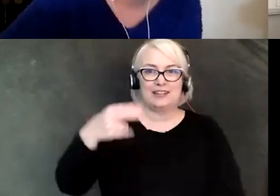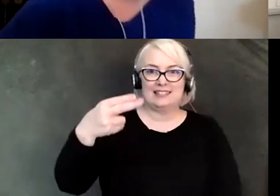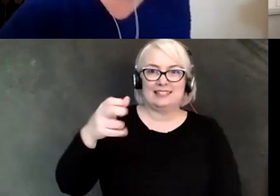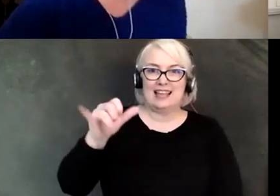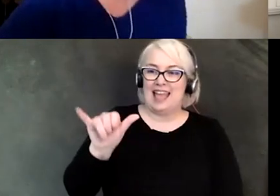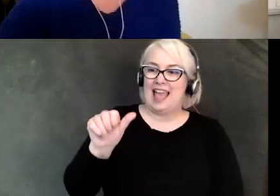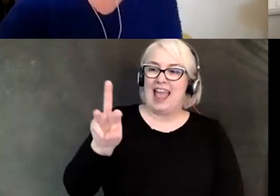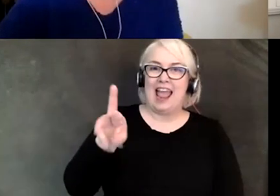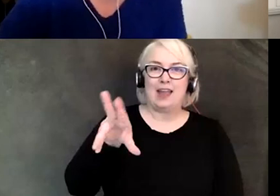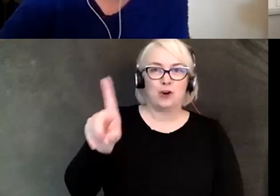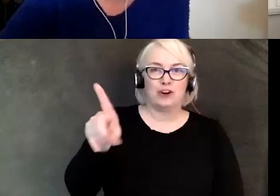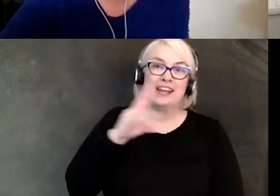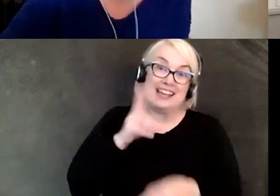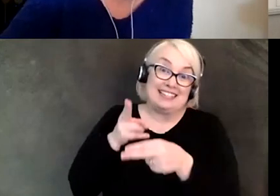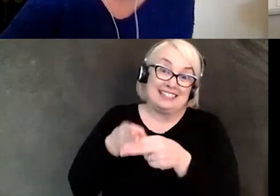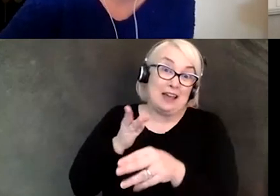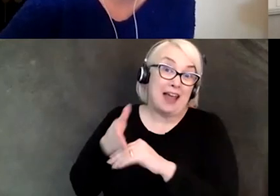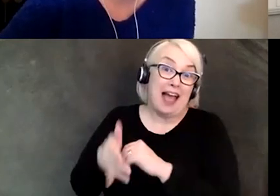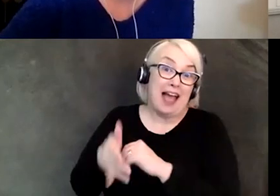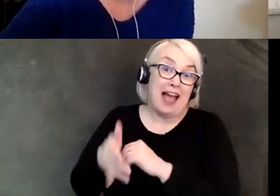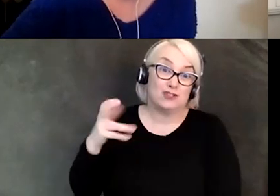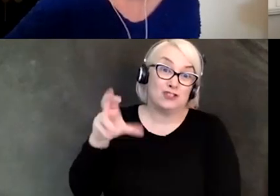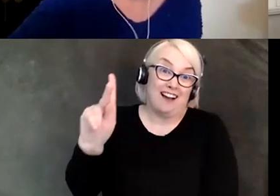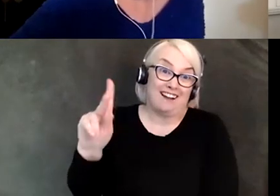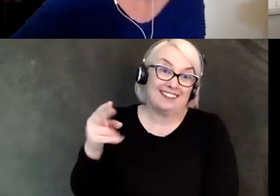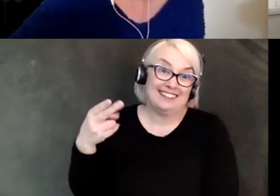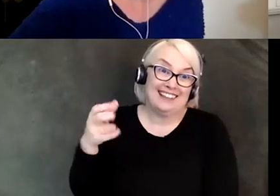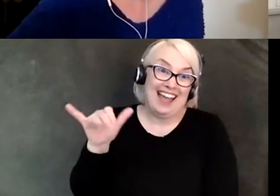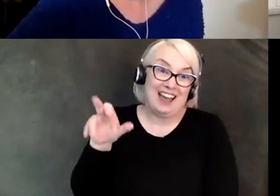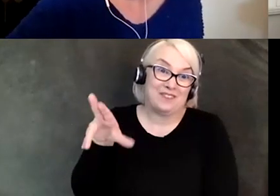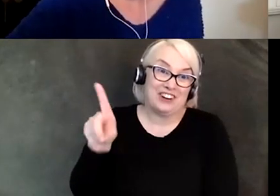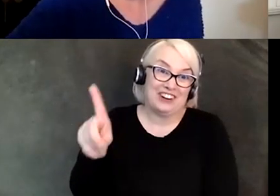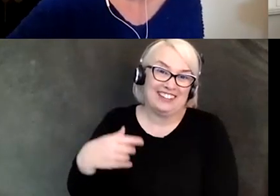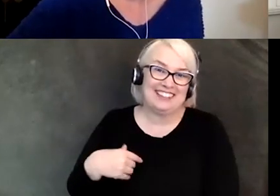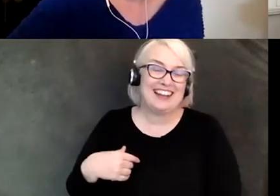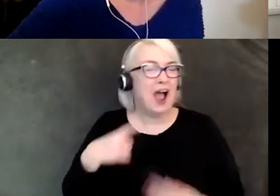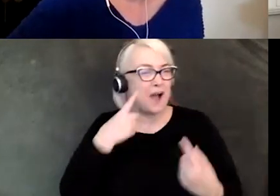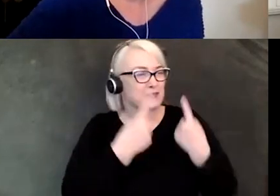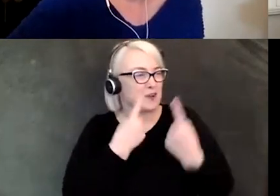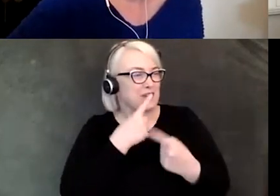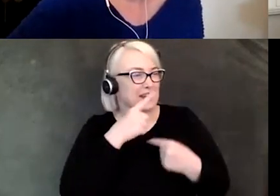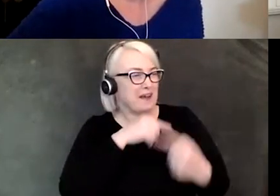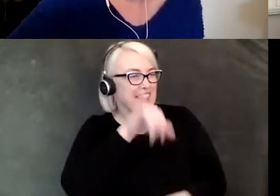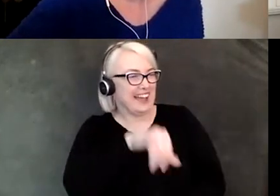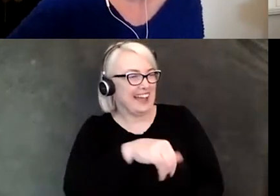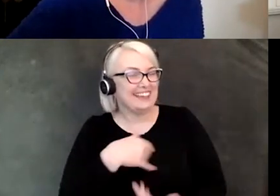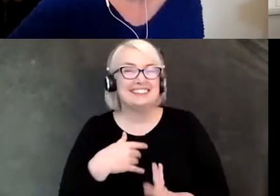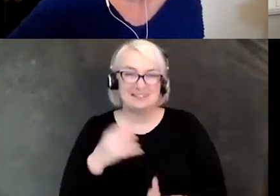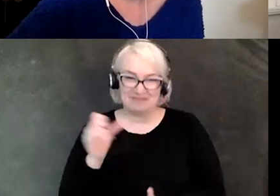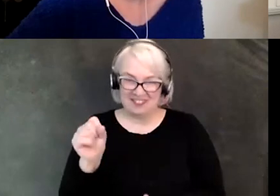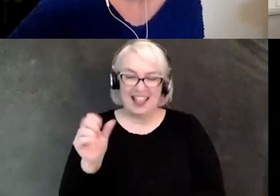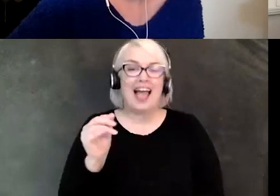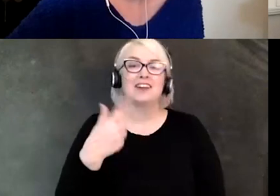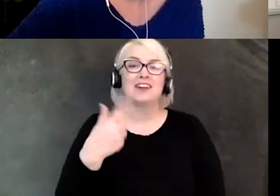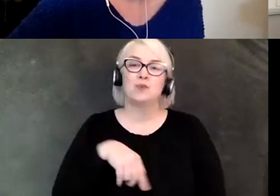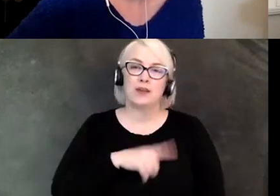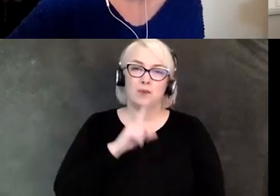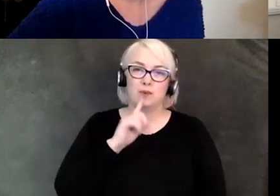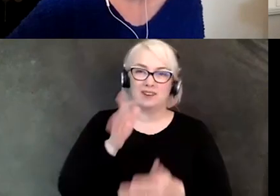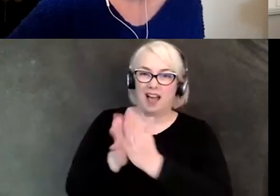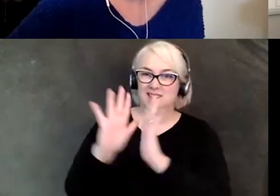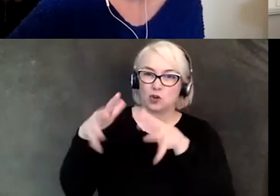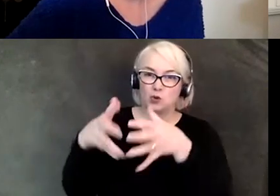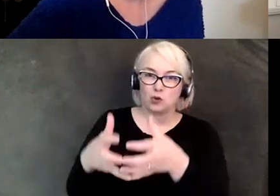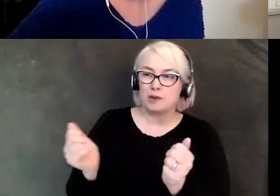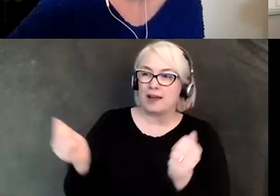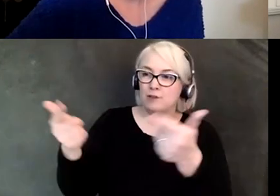was wondering about that. And then like, there were, you know, we would, we would sort of put it to the group and everybody would get to put